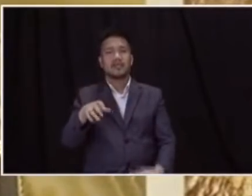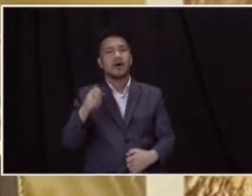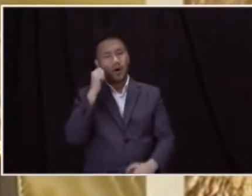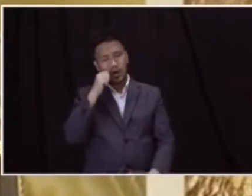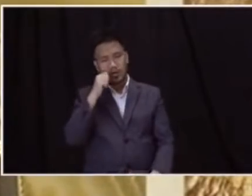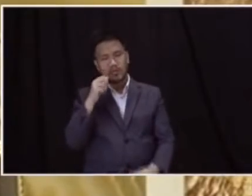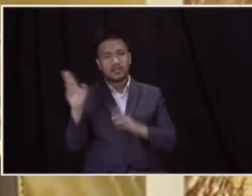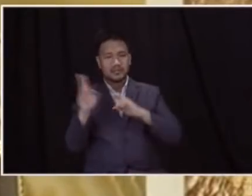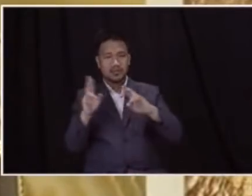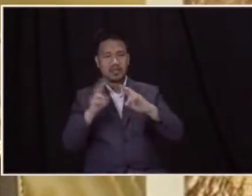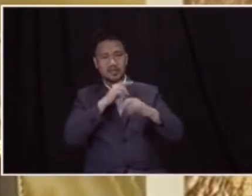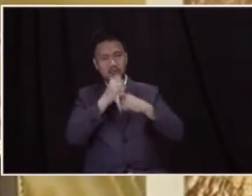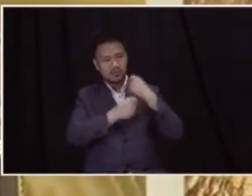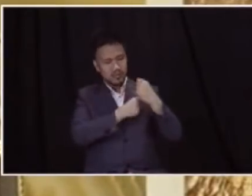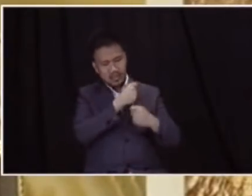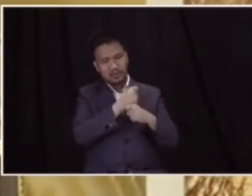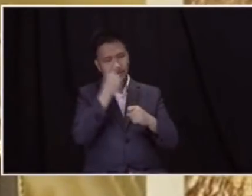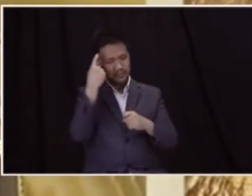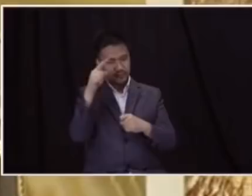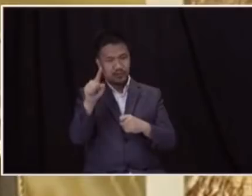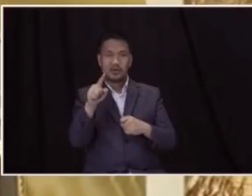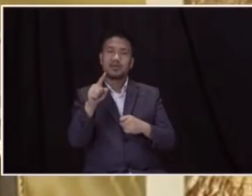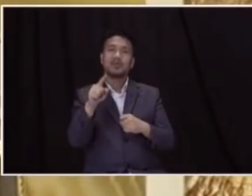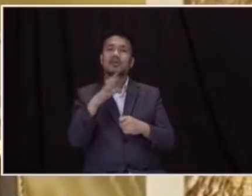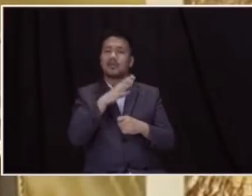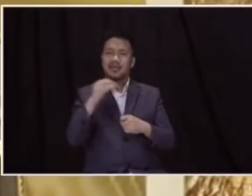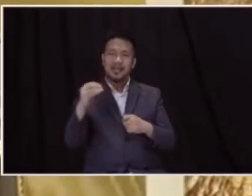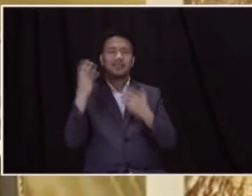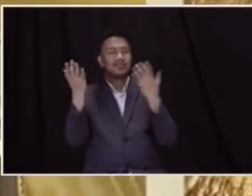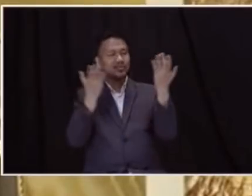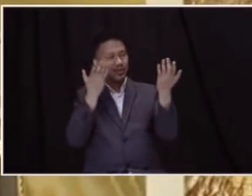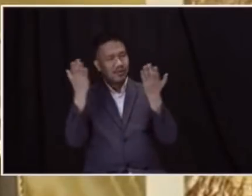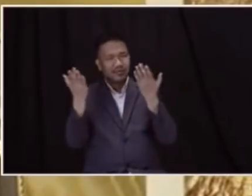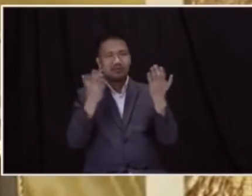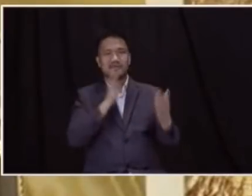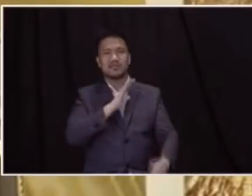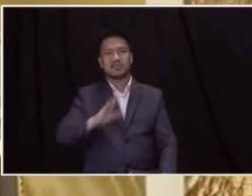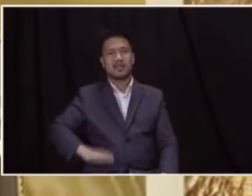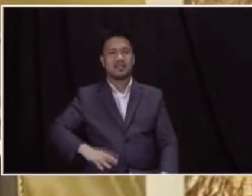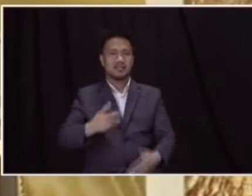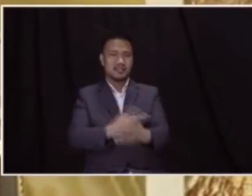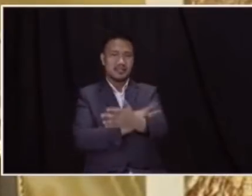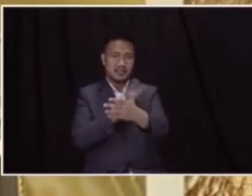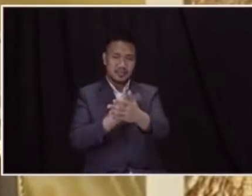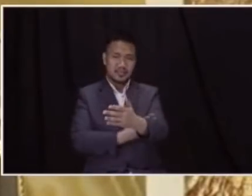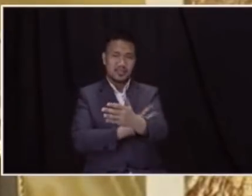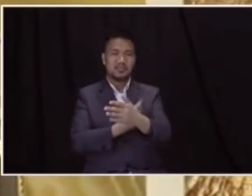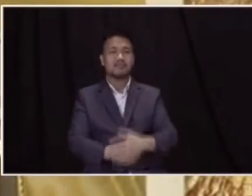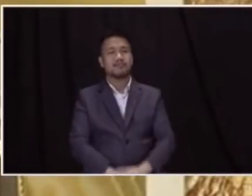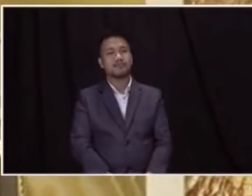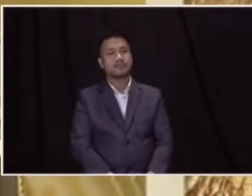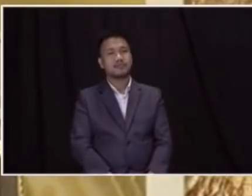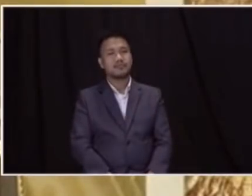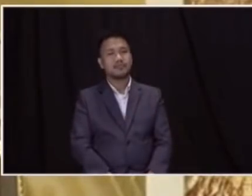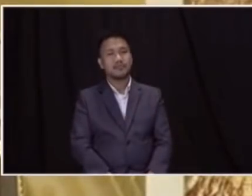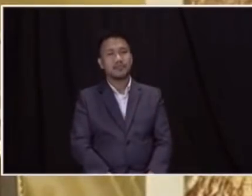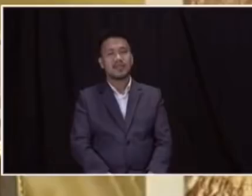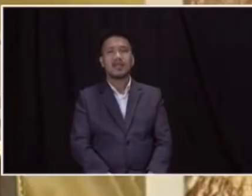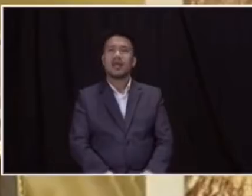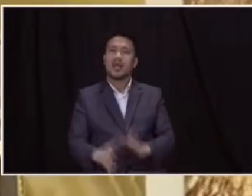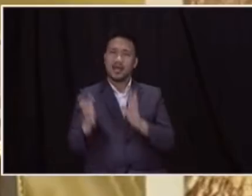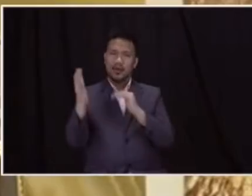to suffer for and serve Christ's sheep. And